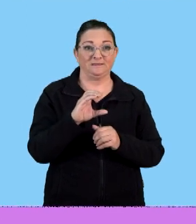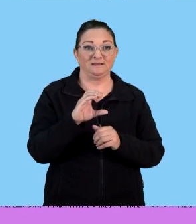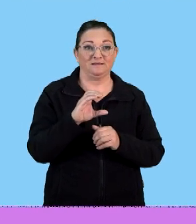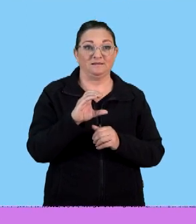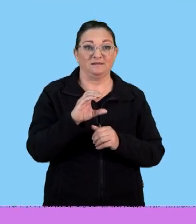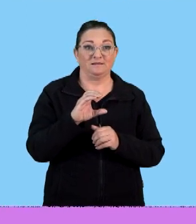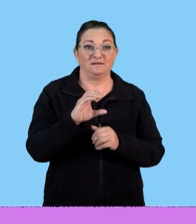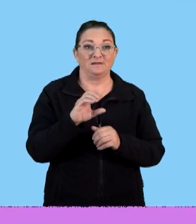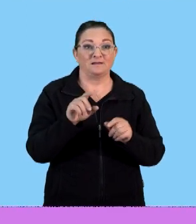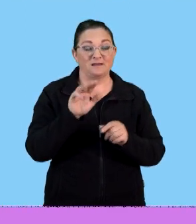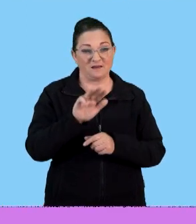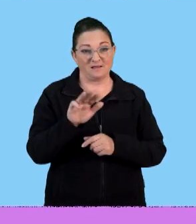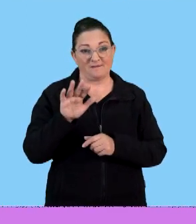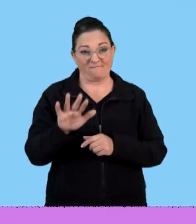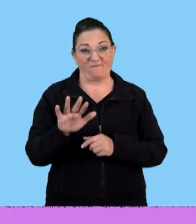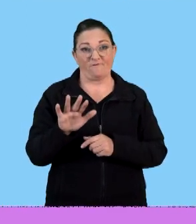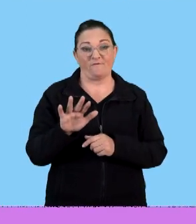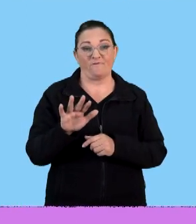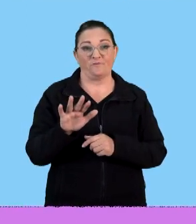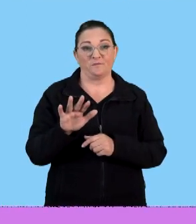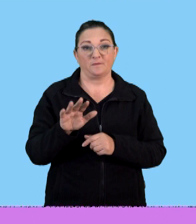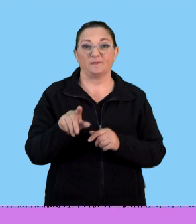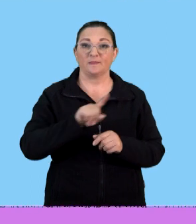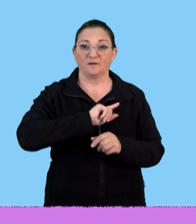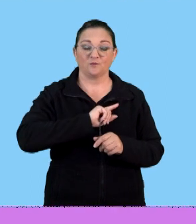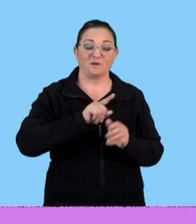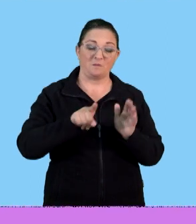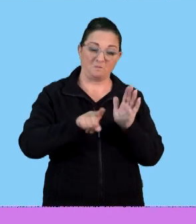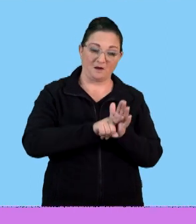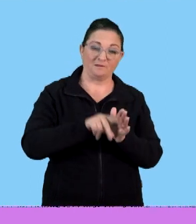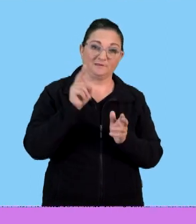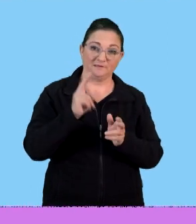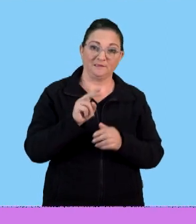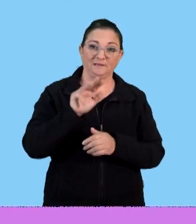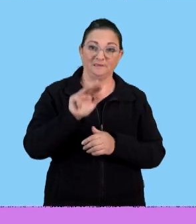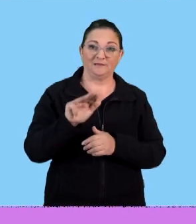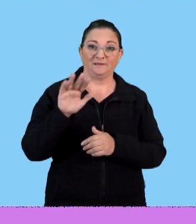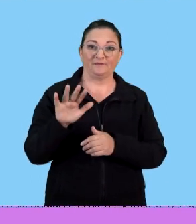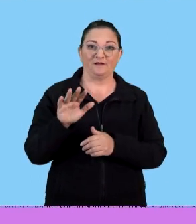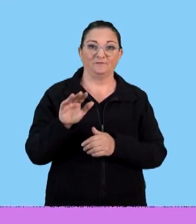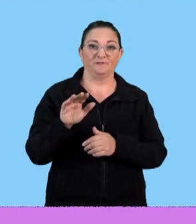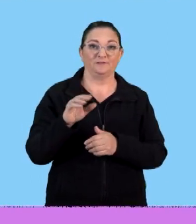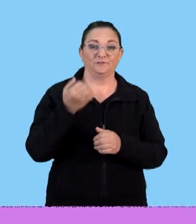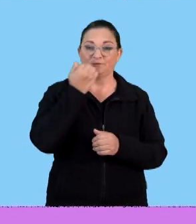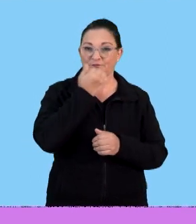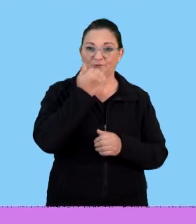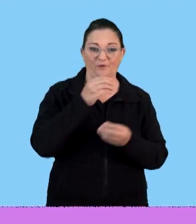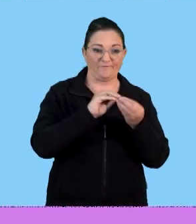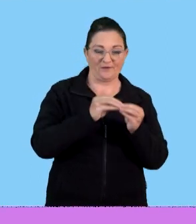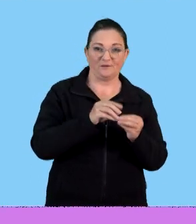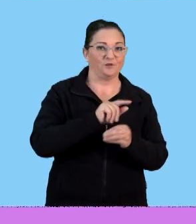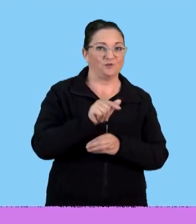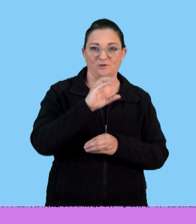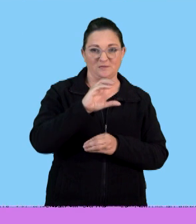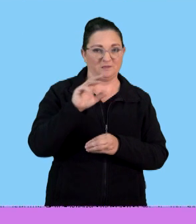to C now. C equals 95, right? So minus another 95. Guys, let me quickly fix